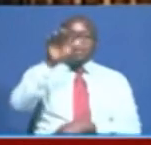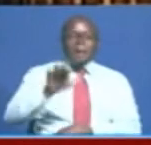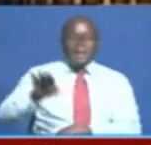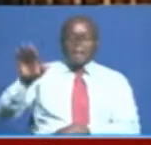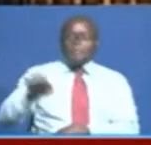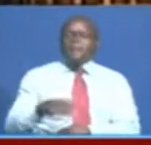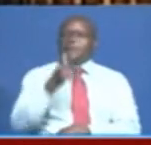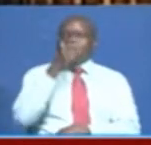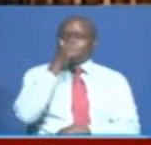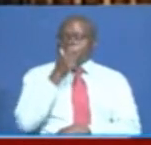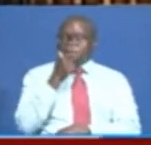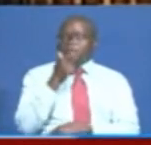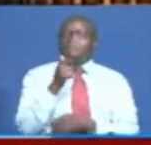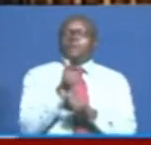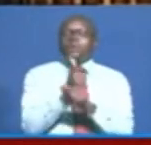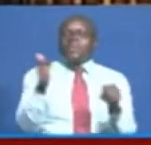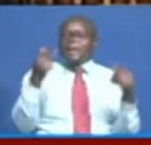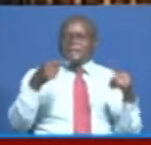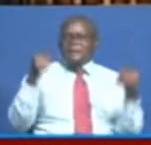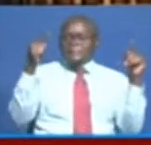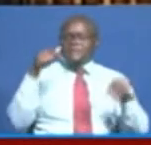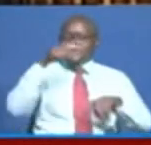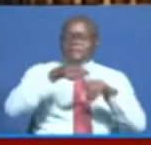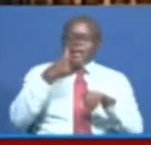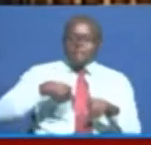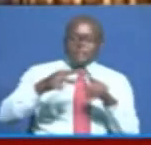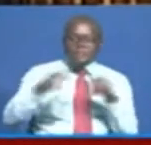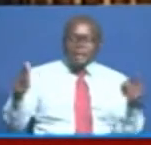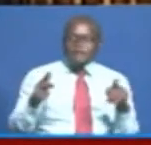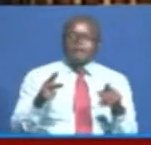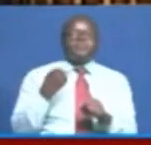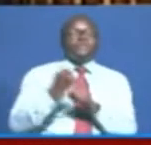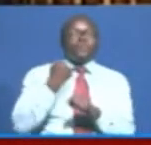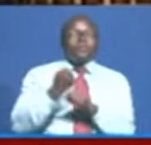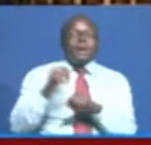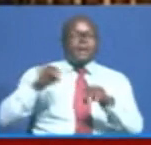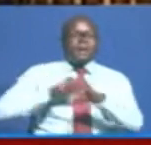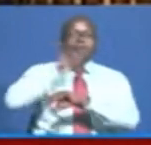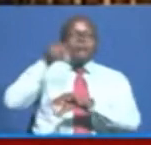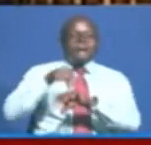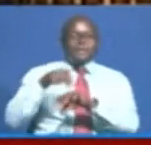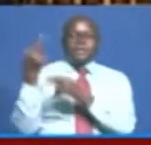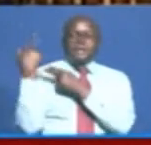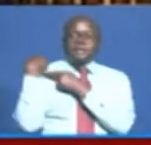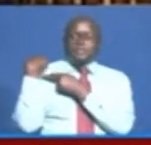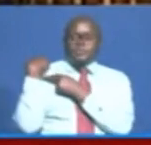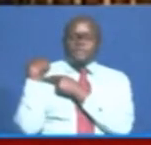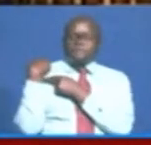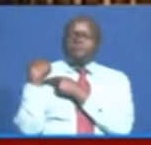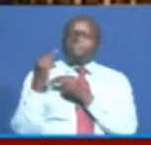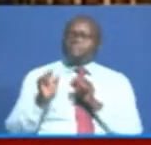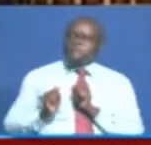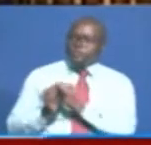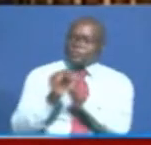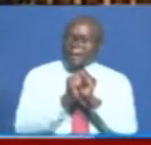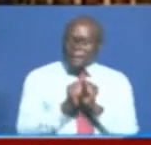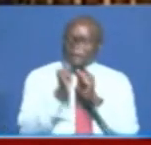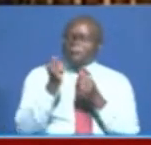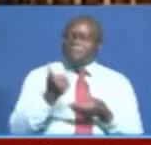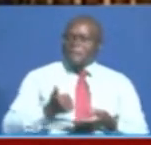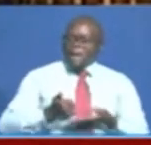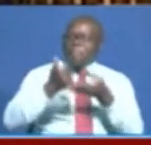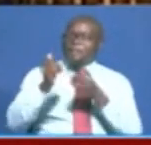them every success as we begin to execute our national duties of jointly steering our beloved